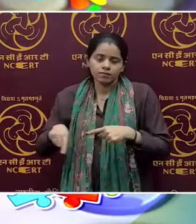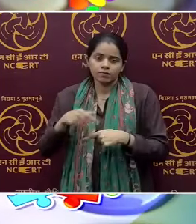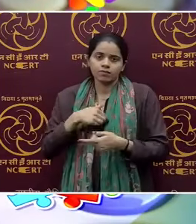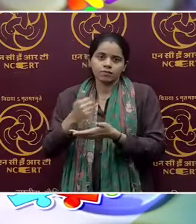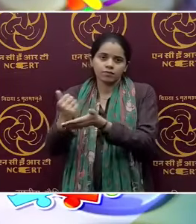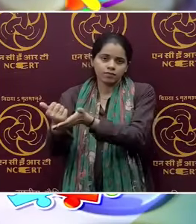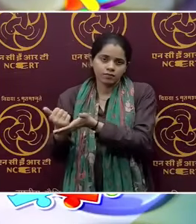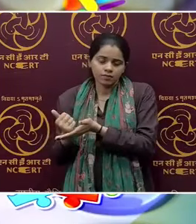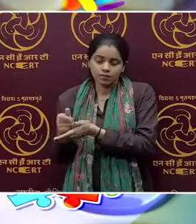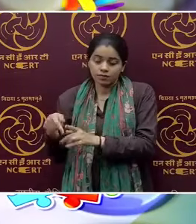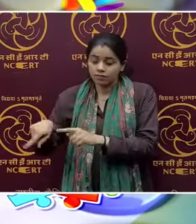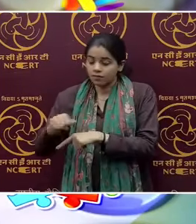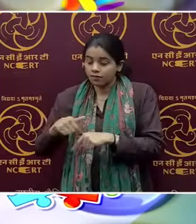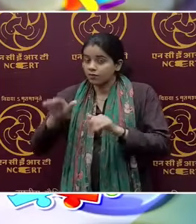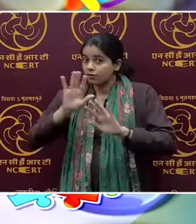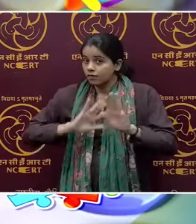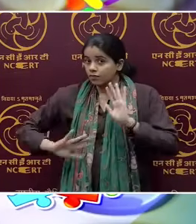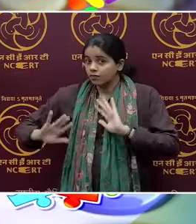True. in planning